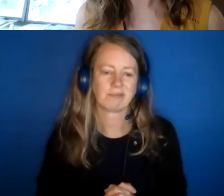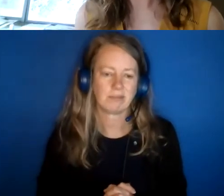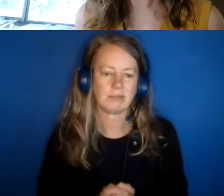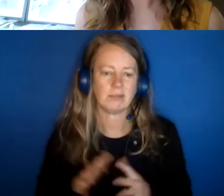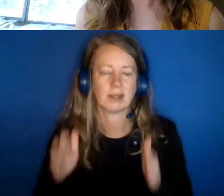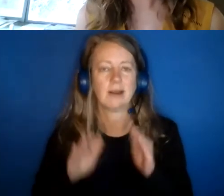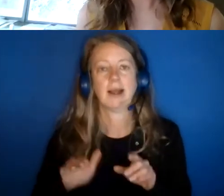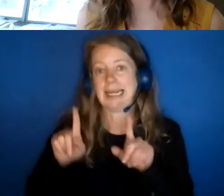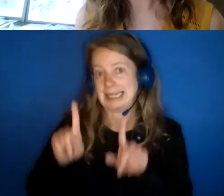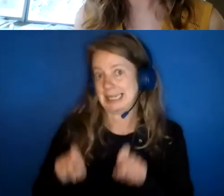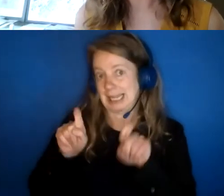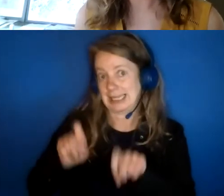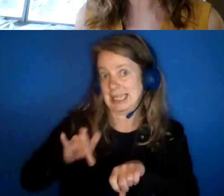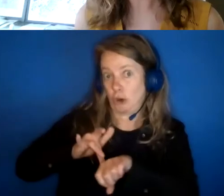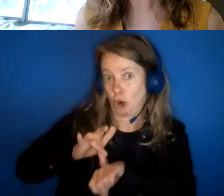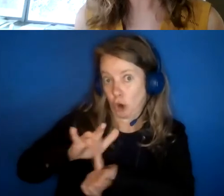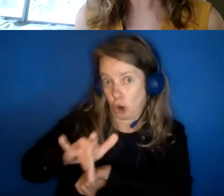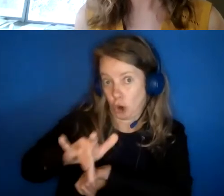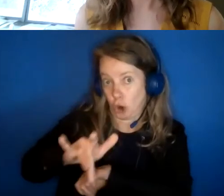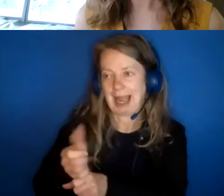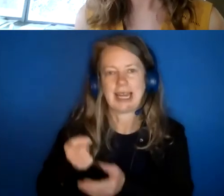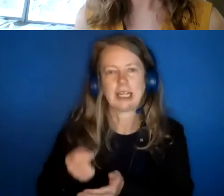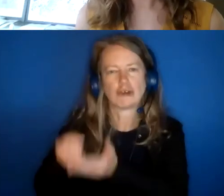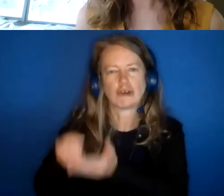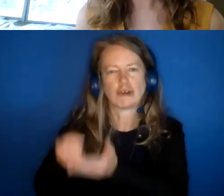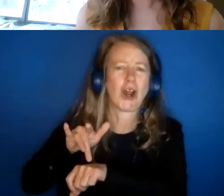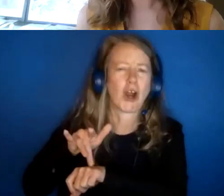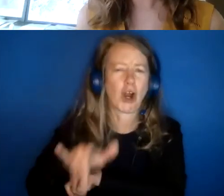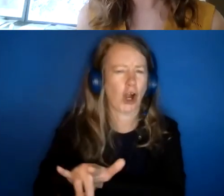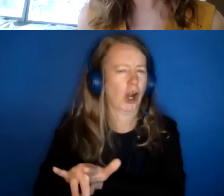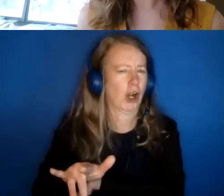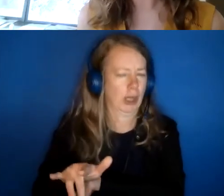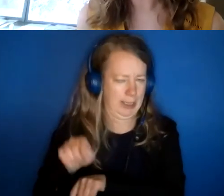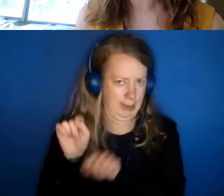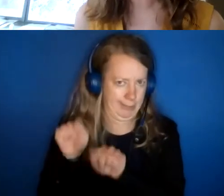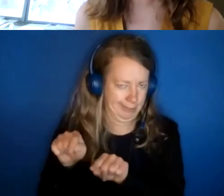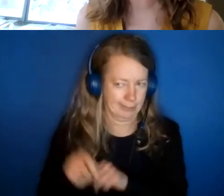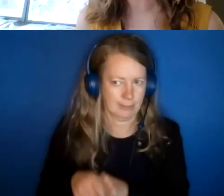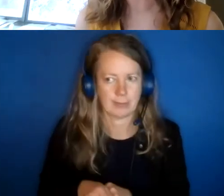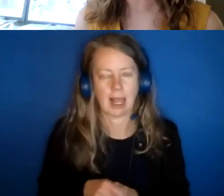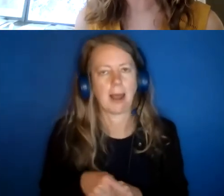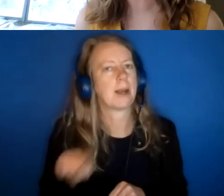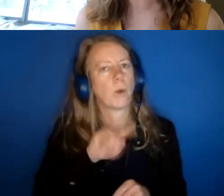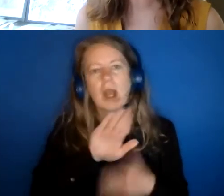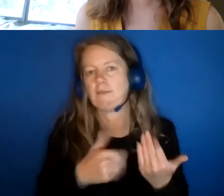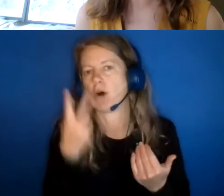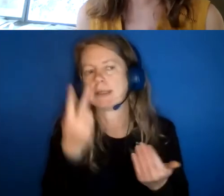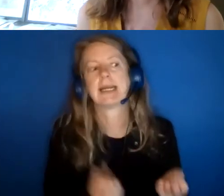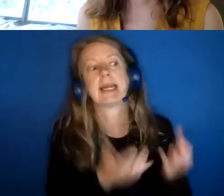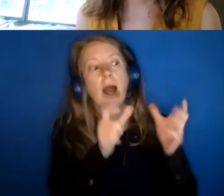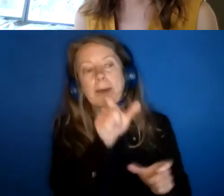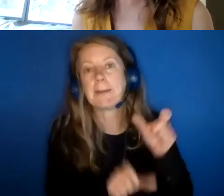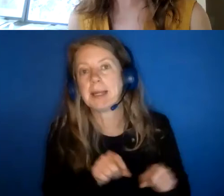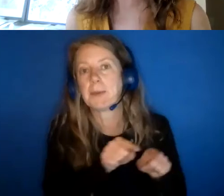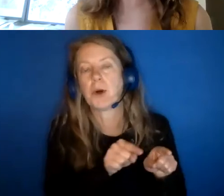Testing early and getting treatment early. The number of people that we have all seen that have had